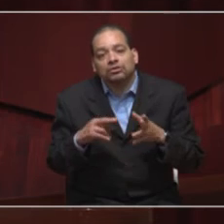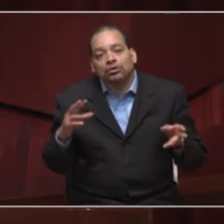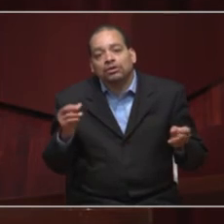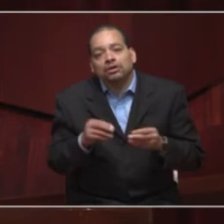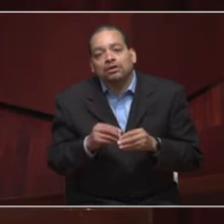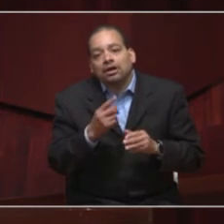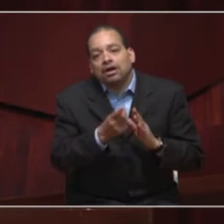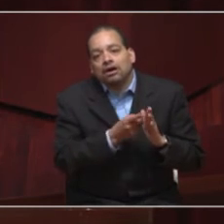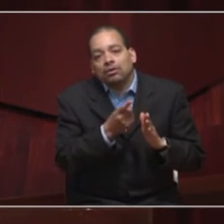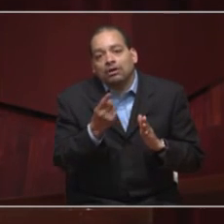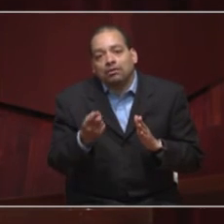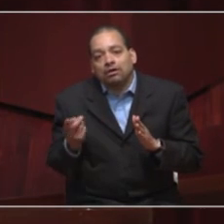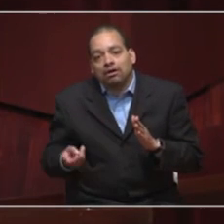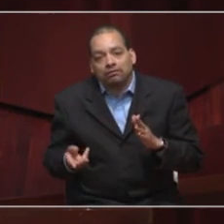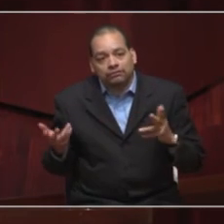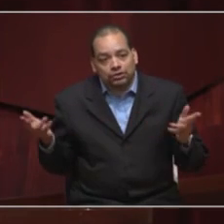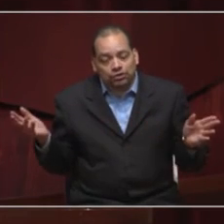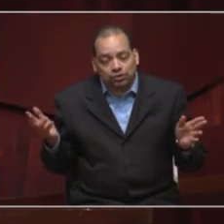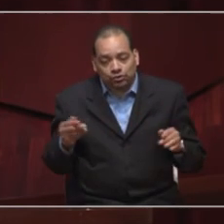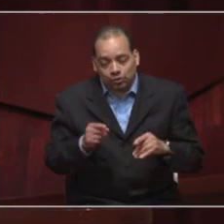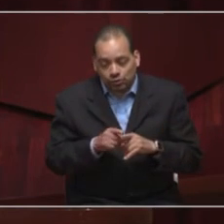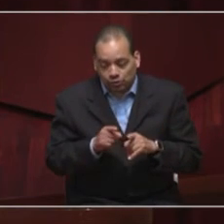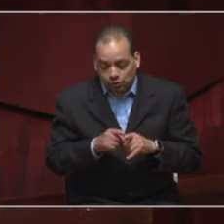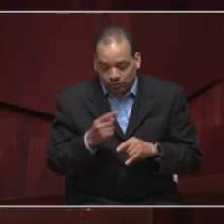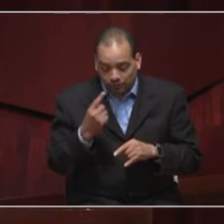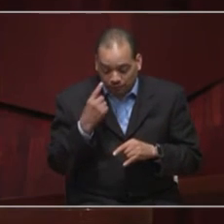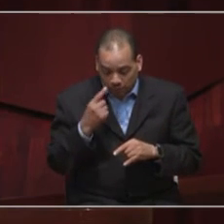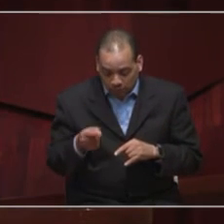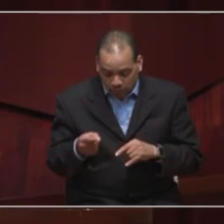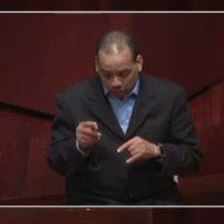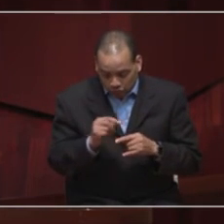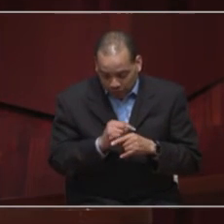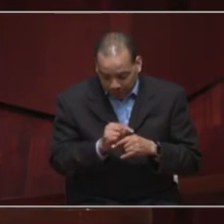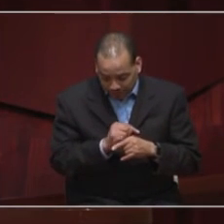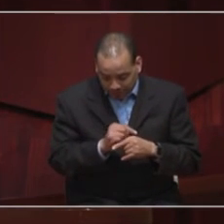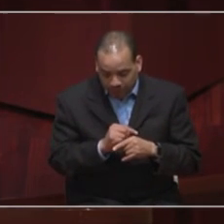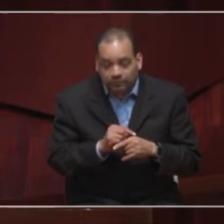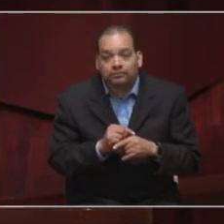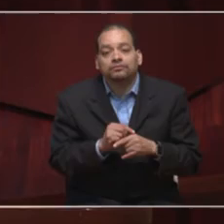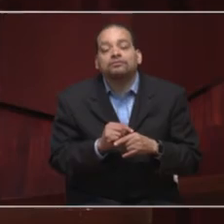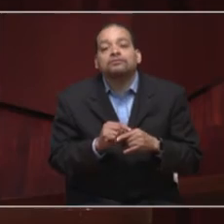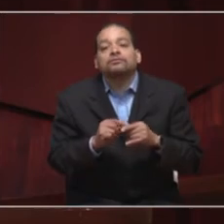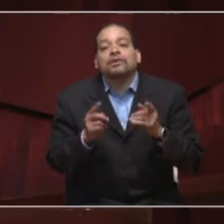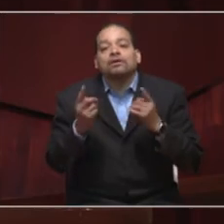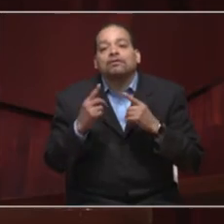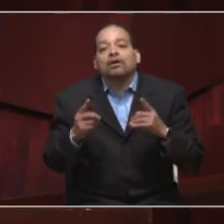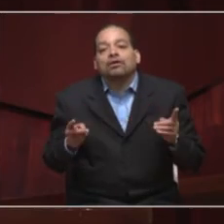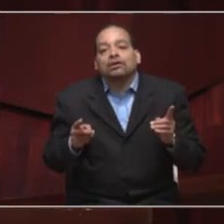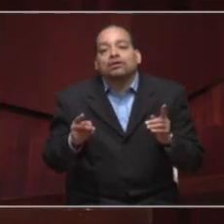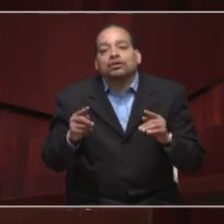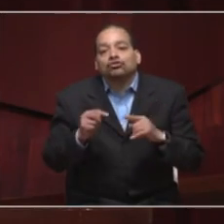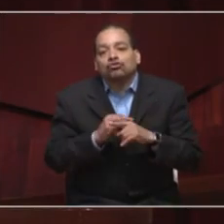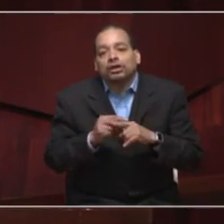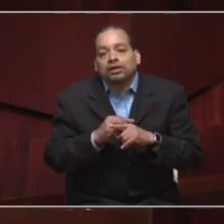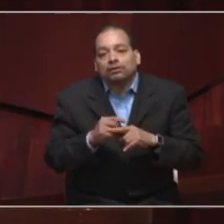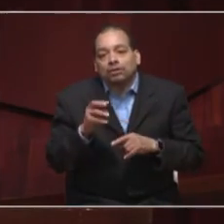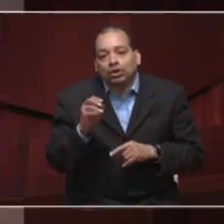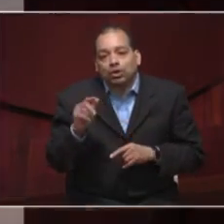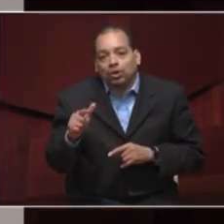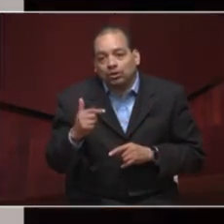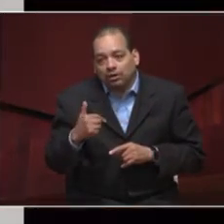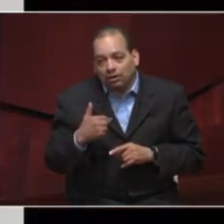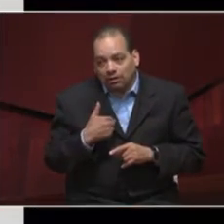There's also, speaking of training, I finally migrated all of the training materials